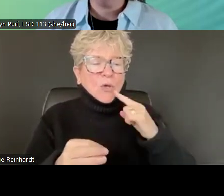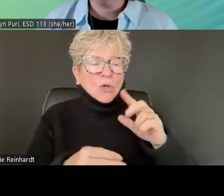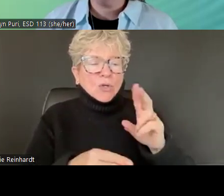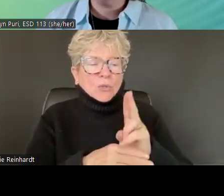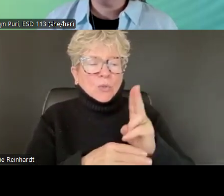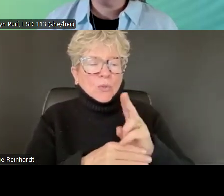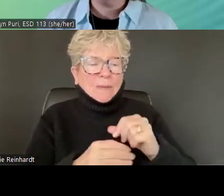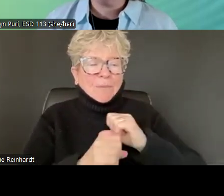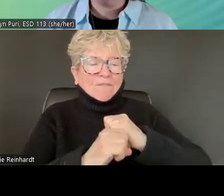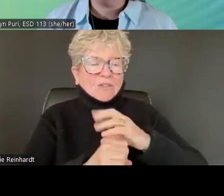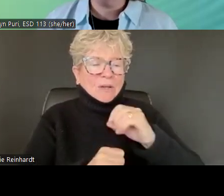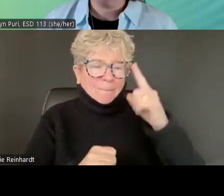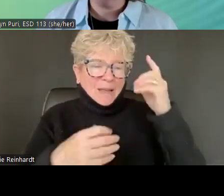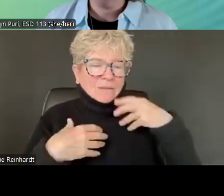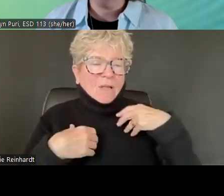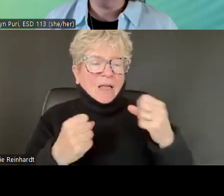health literacy.